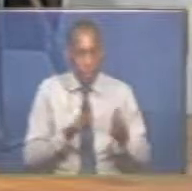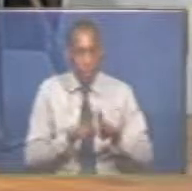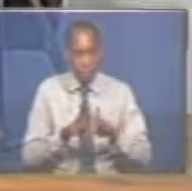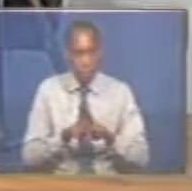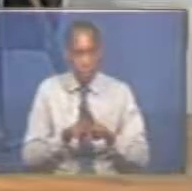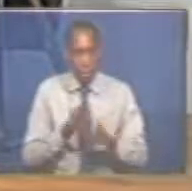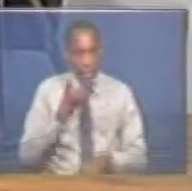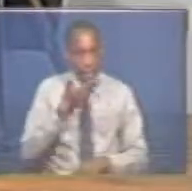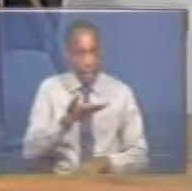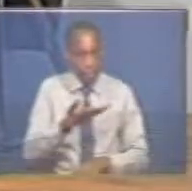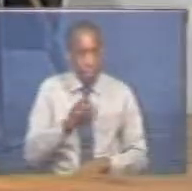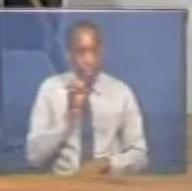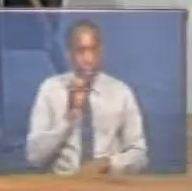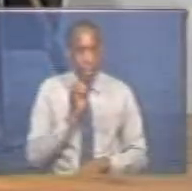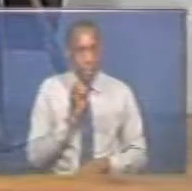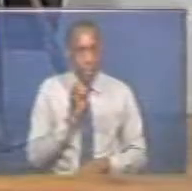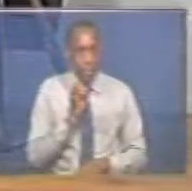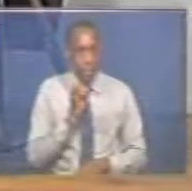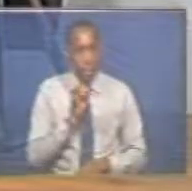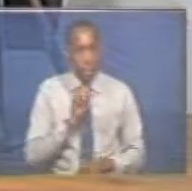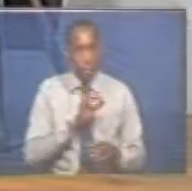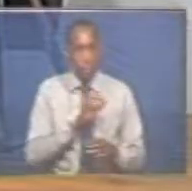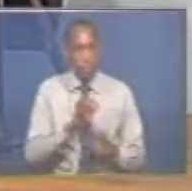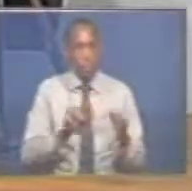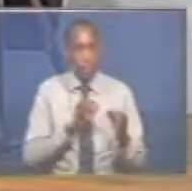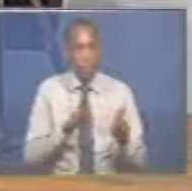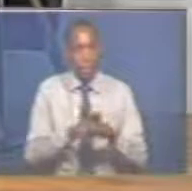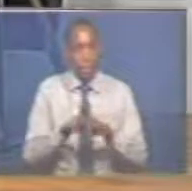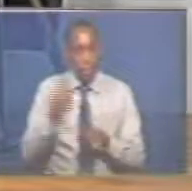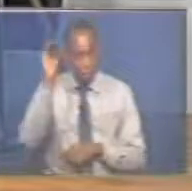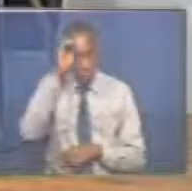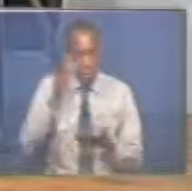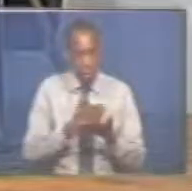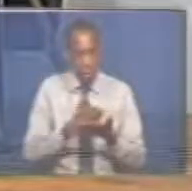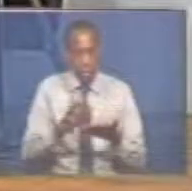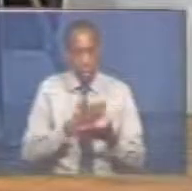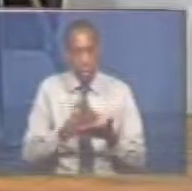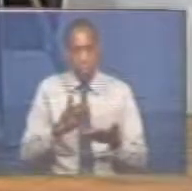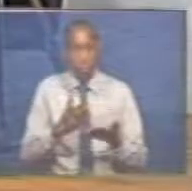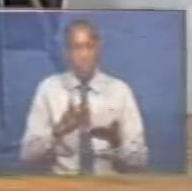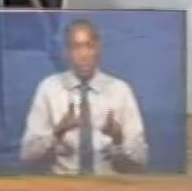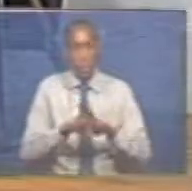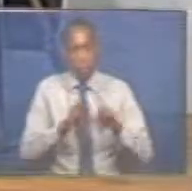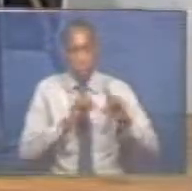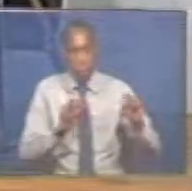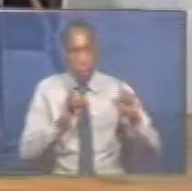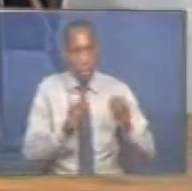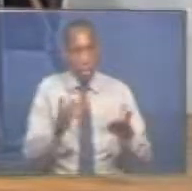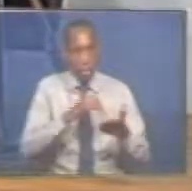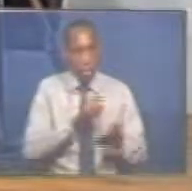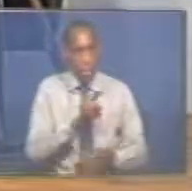on that answer. Yes. So actually, you don't have to give the same opinion because I'm sure you share most of, you know, what he has said. But then again, you say